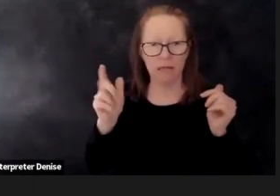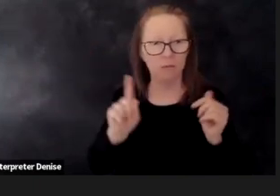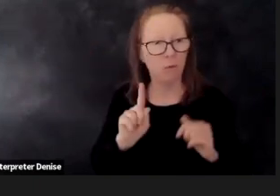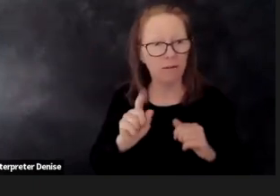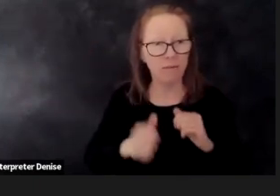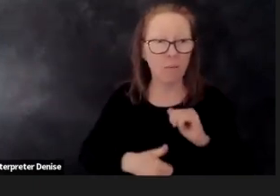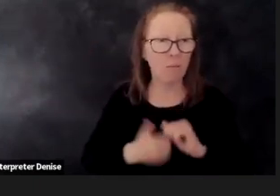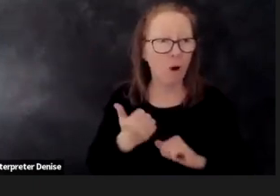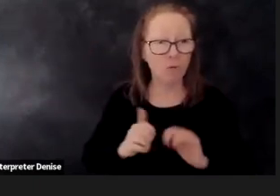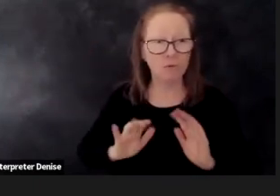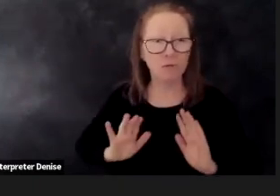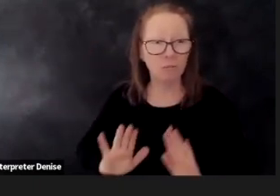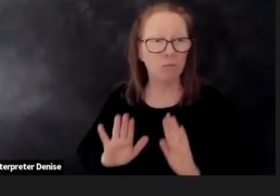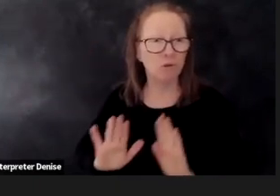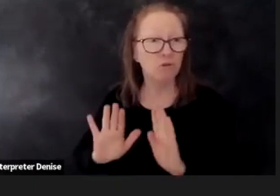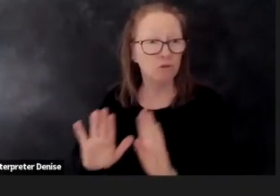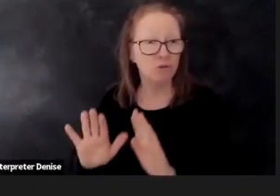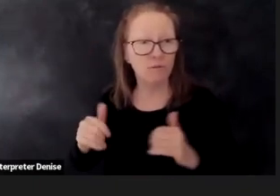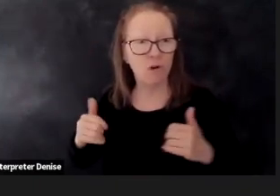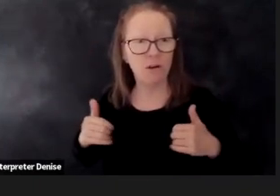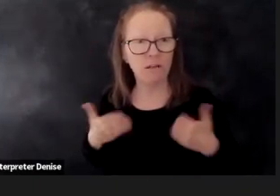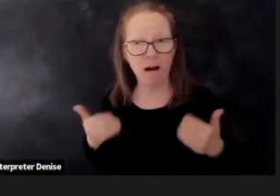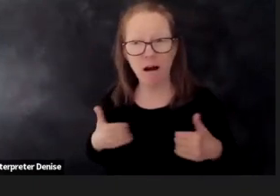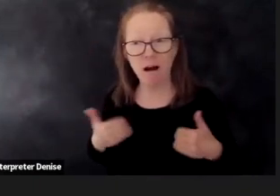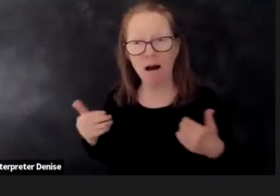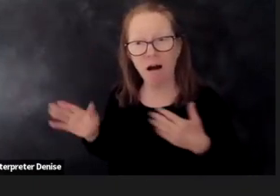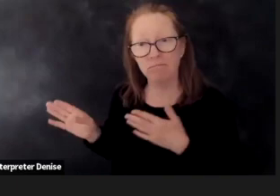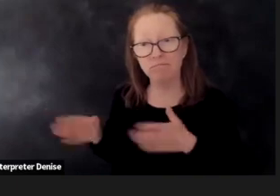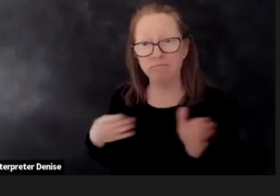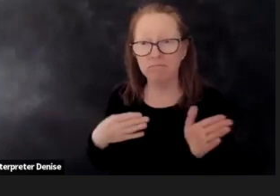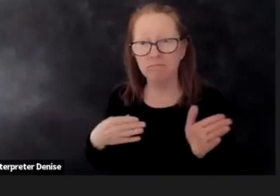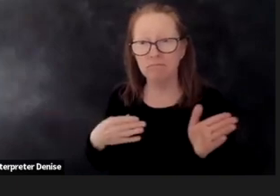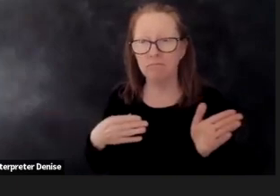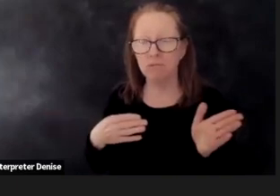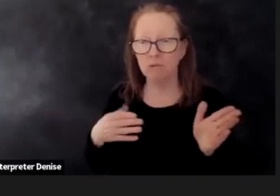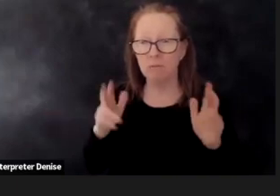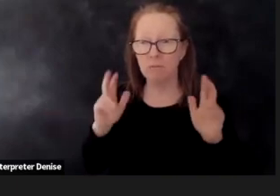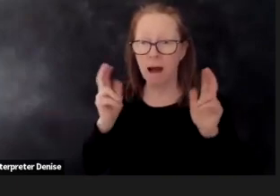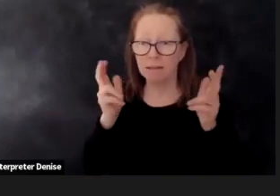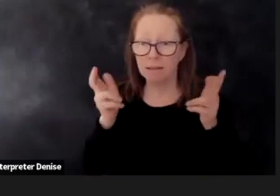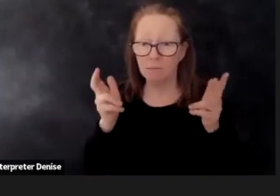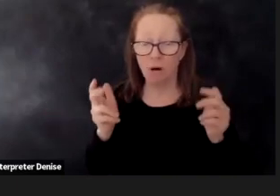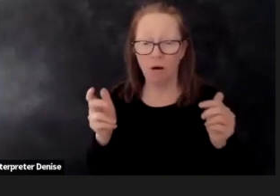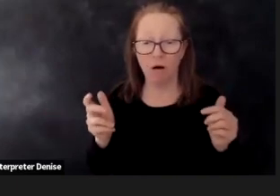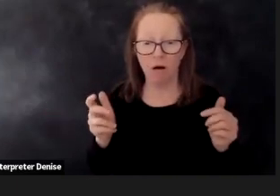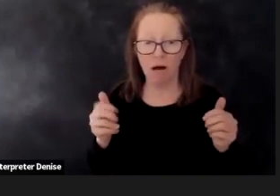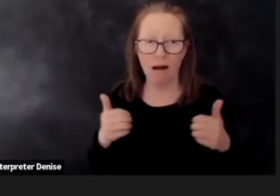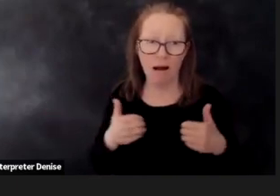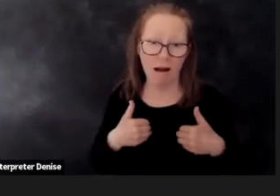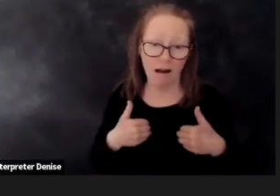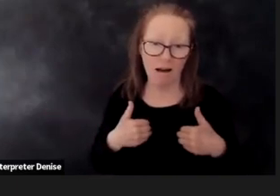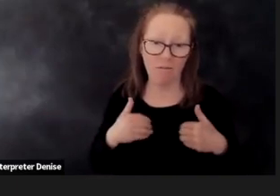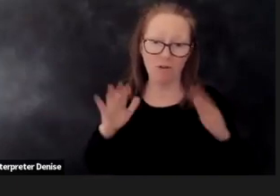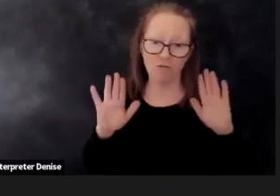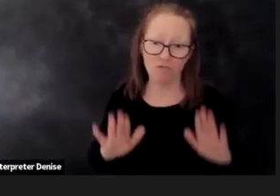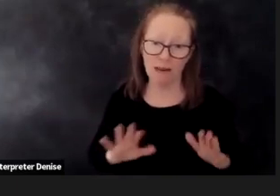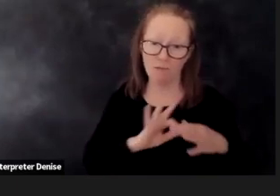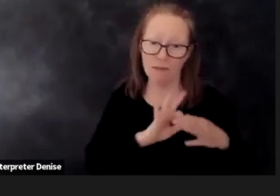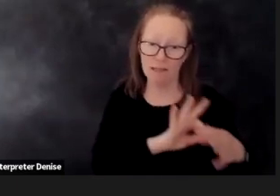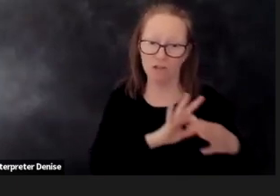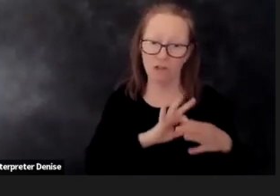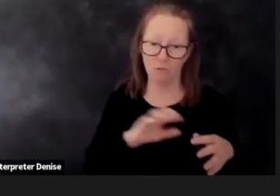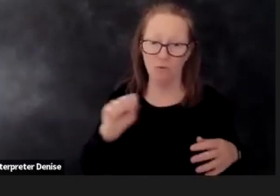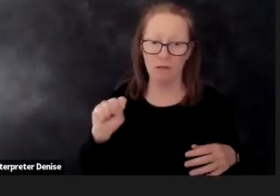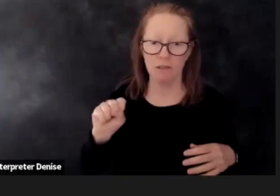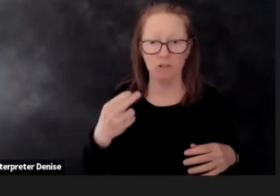things pushed for young people to do basketball. Since we have a great relationship with the Shelbourne, maybe we can do some